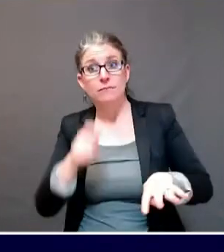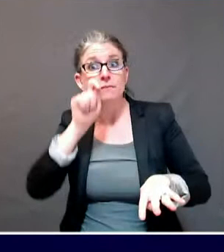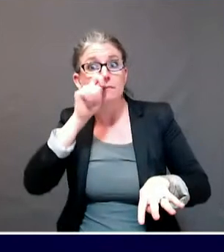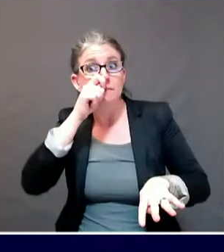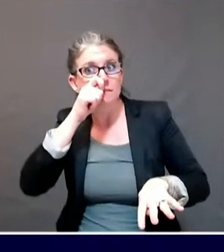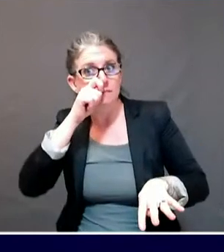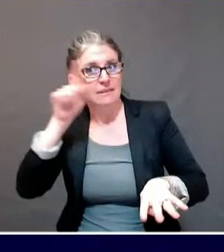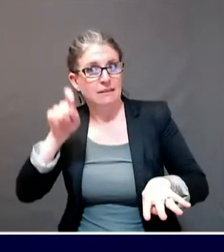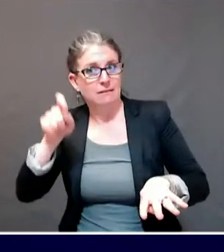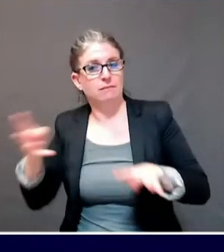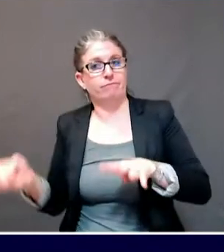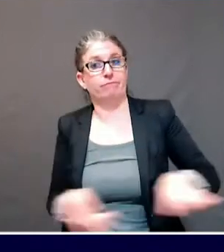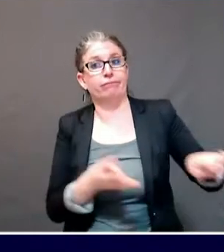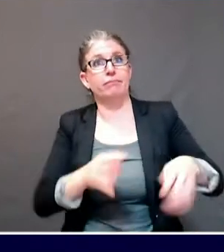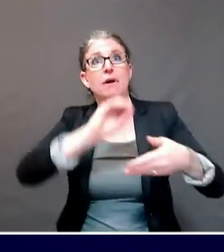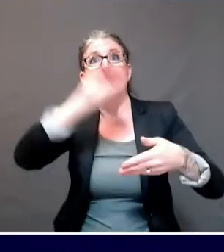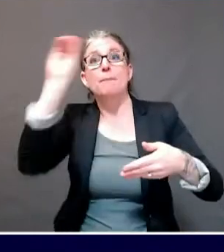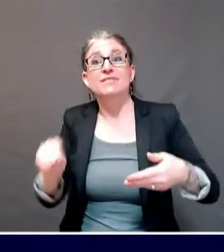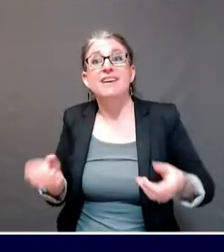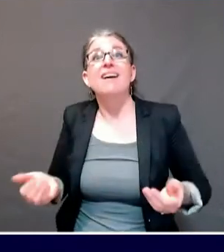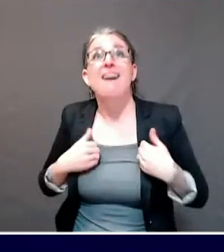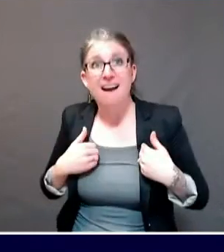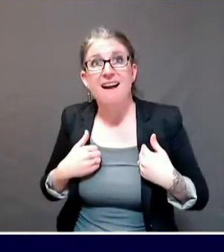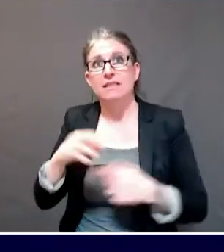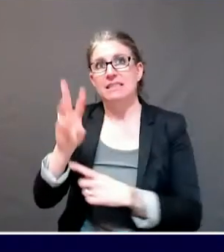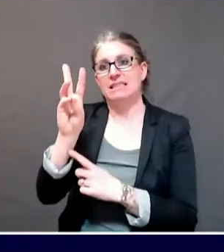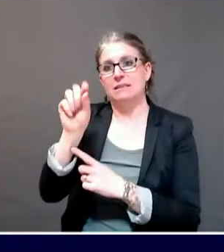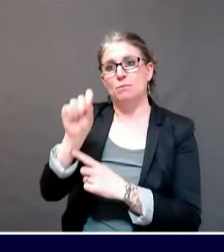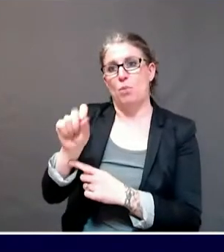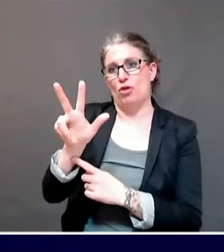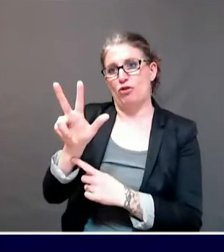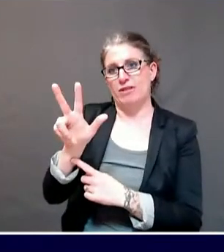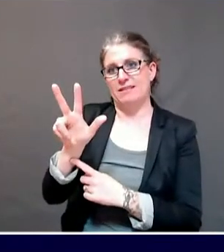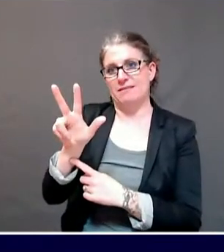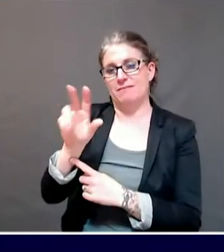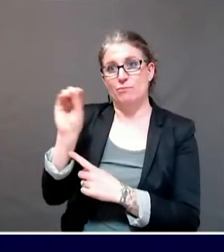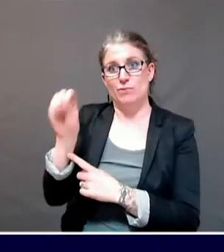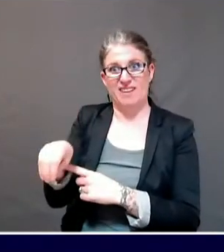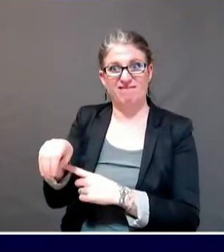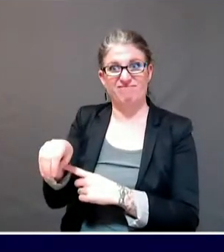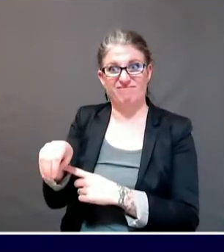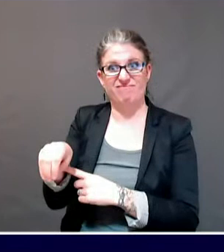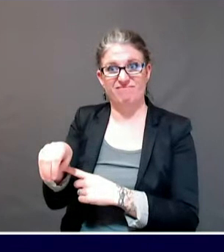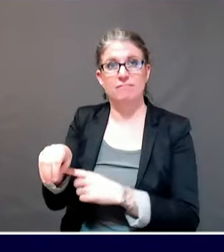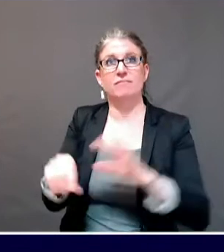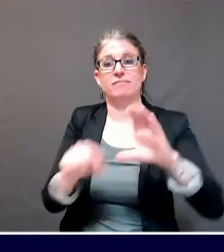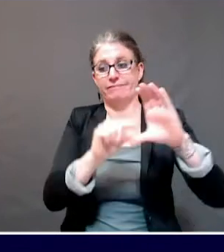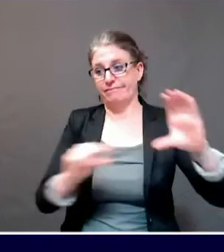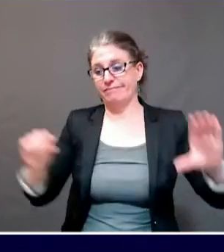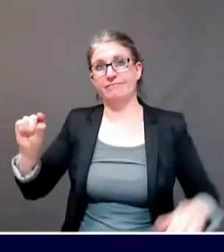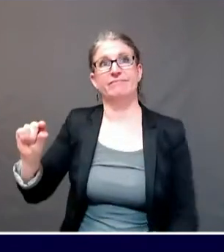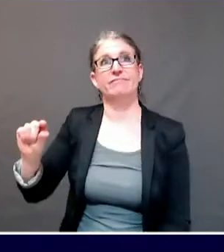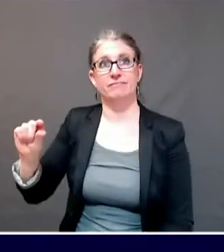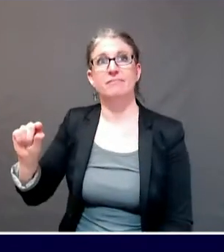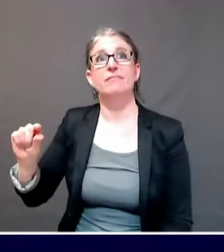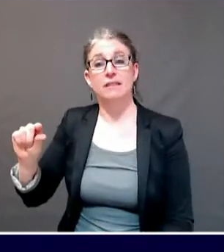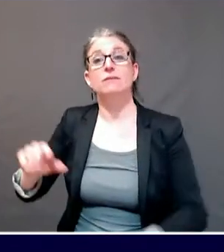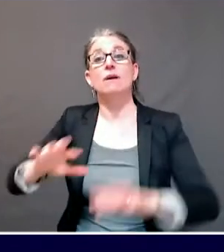at 6.3%. And the PCR testing volume stands